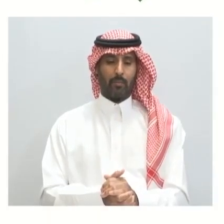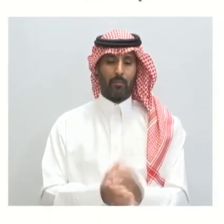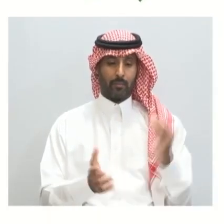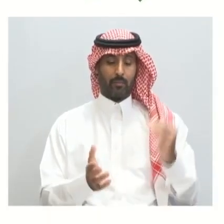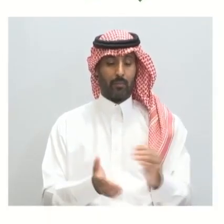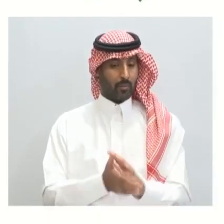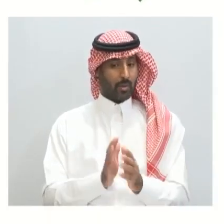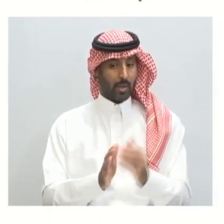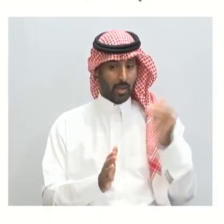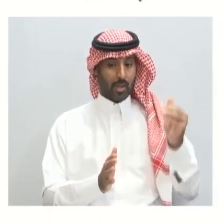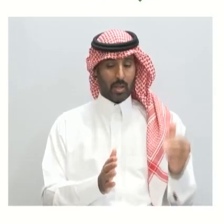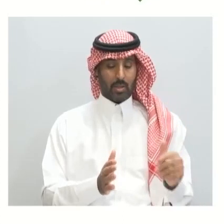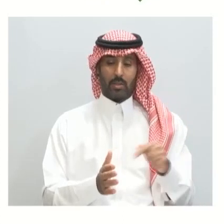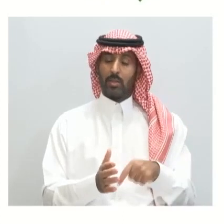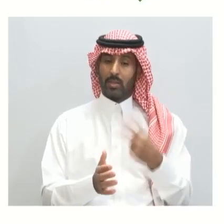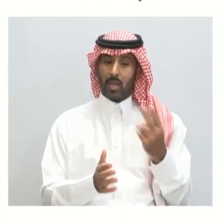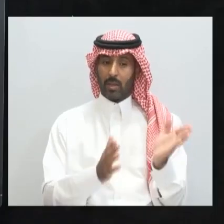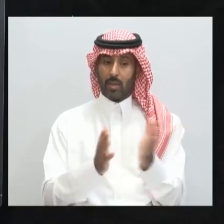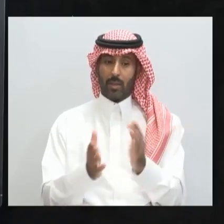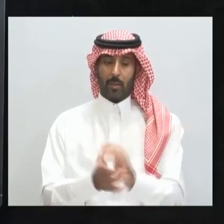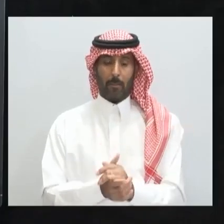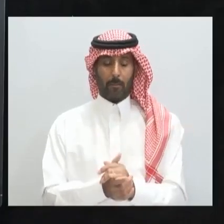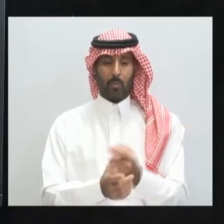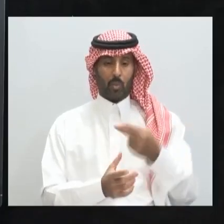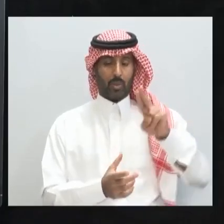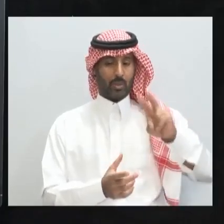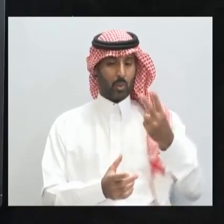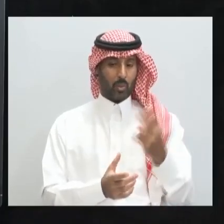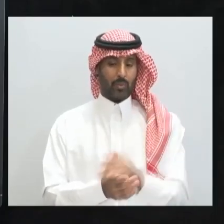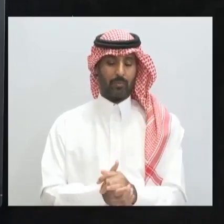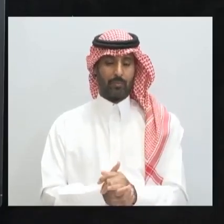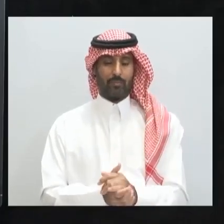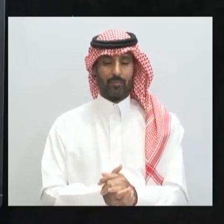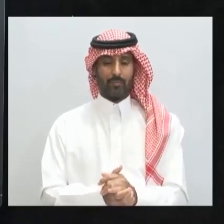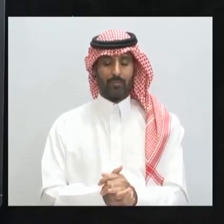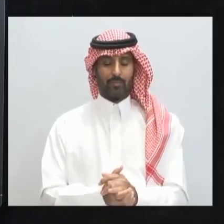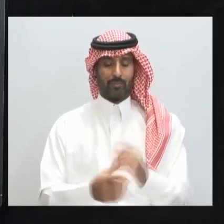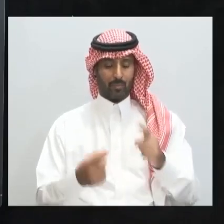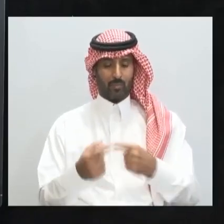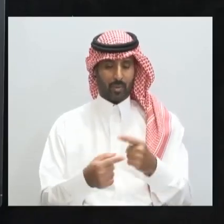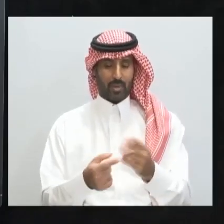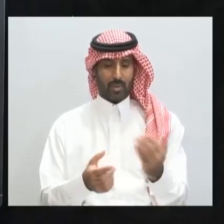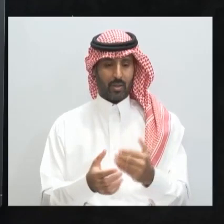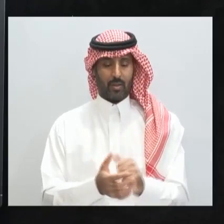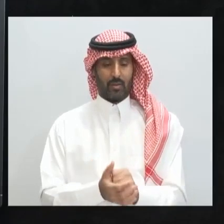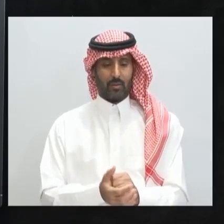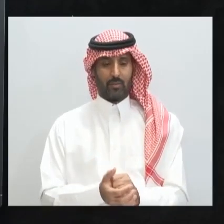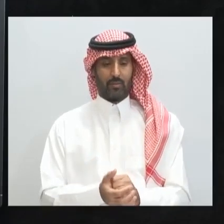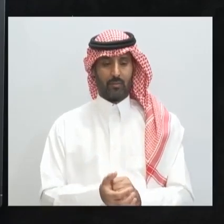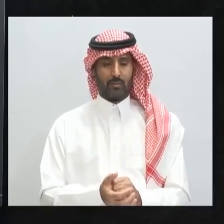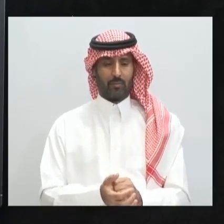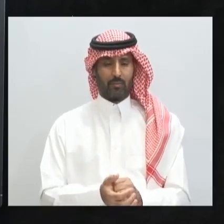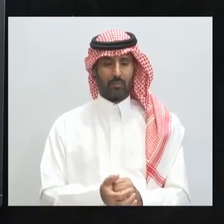Now we have completed our second part, which is unit 2. We have revised used to, be used to,